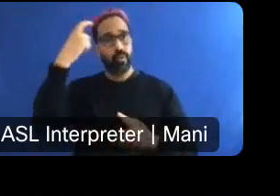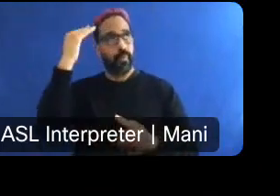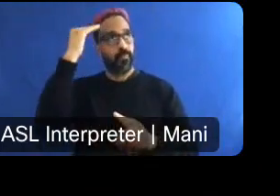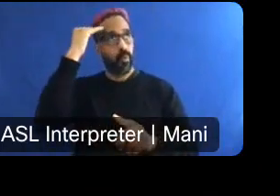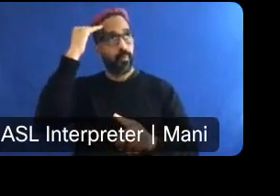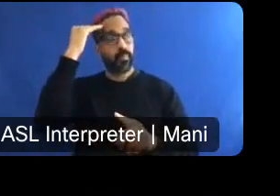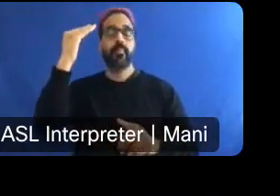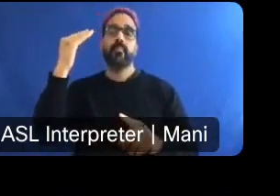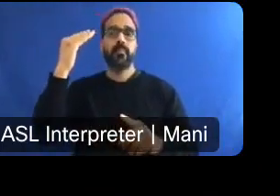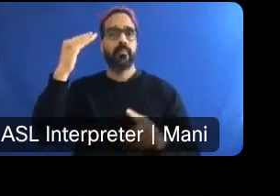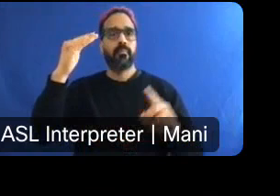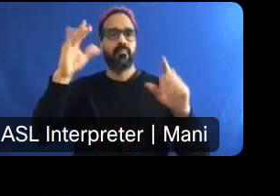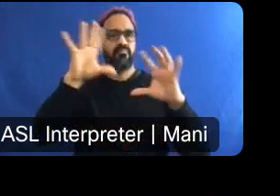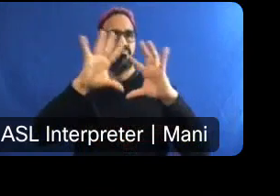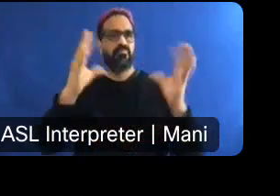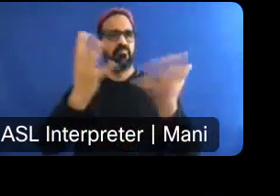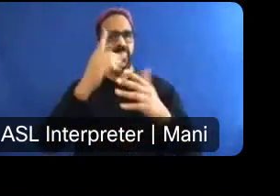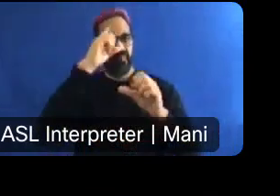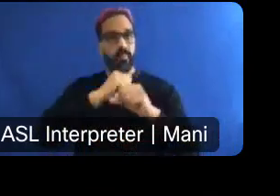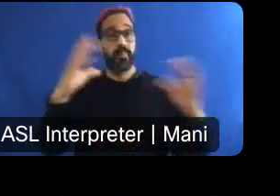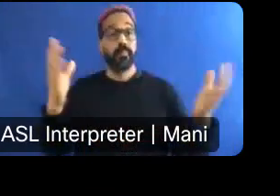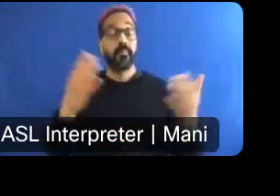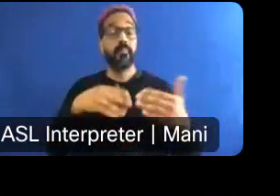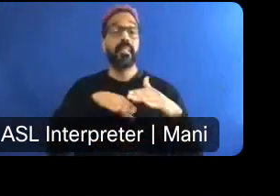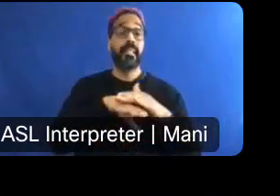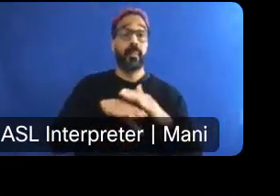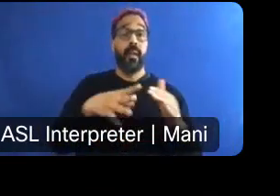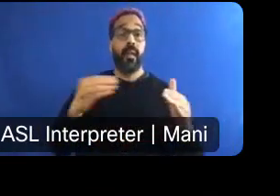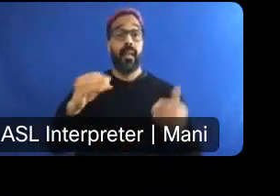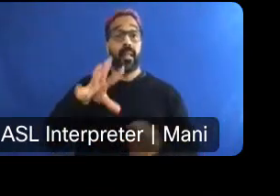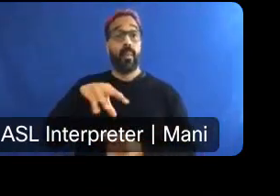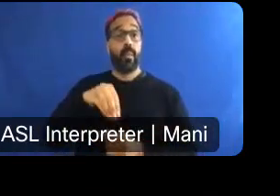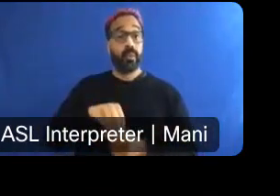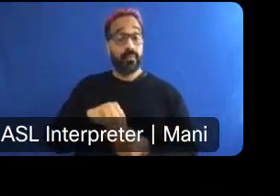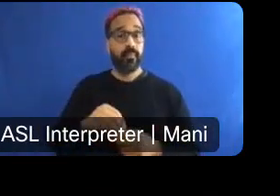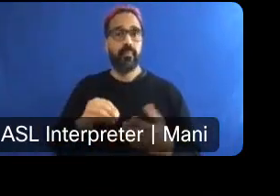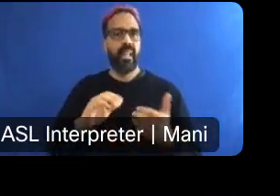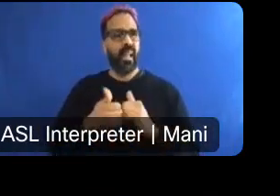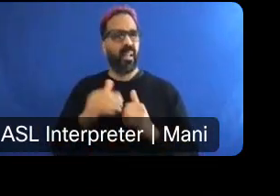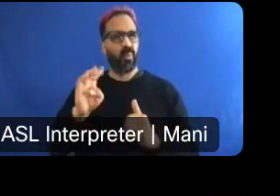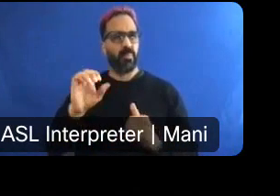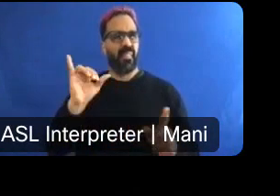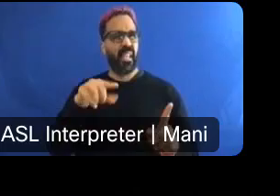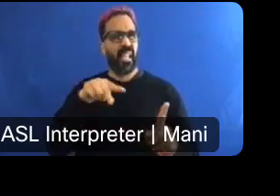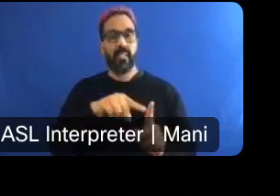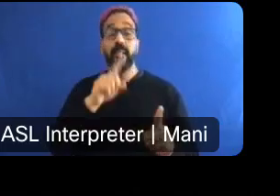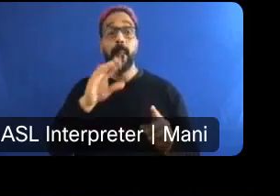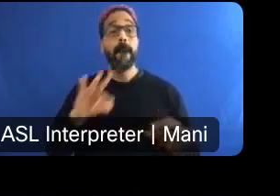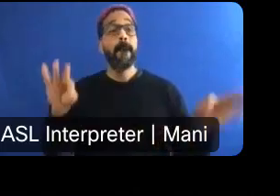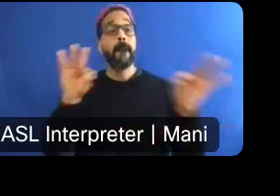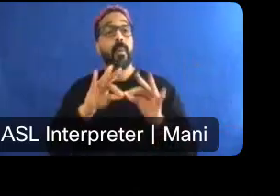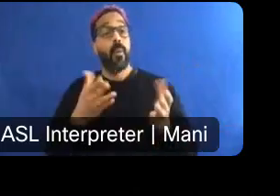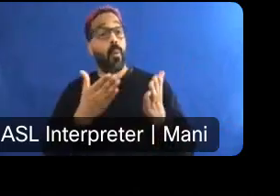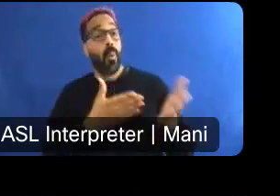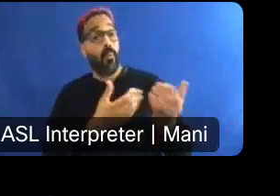And so, to be accessible and inclusive, it's important to offer support with reading materials so